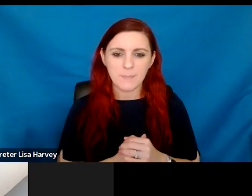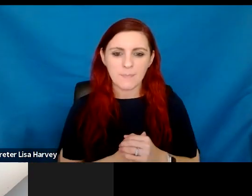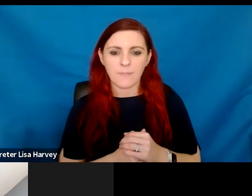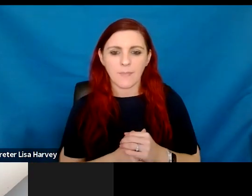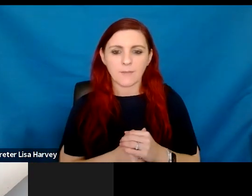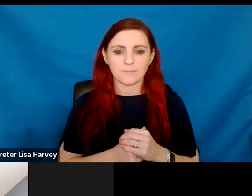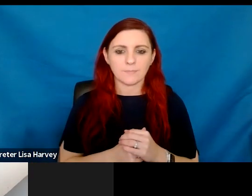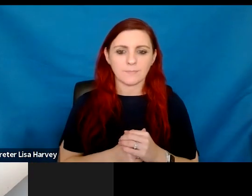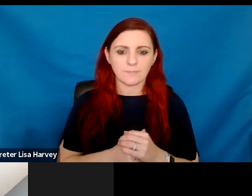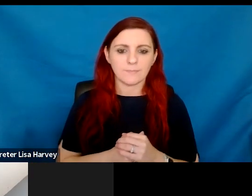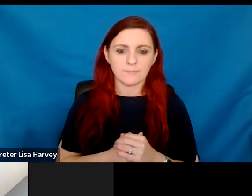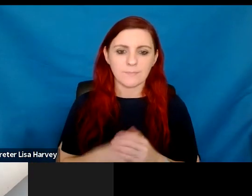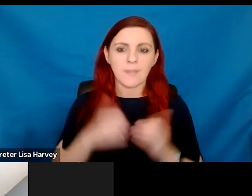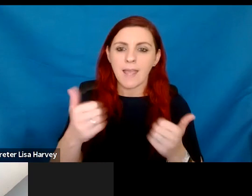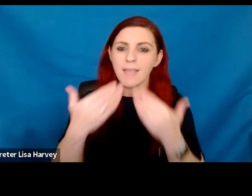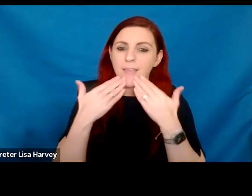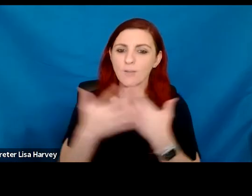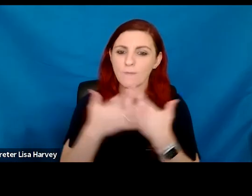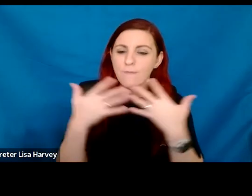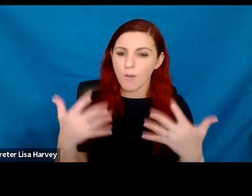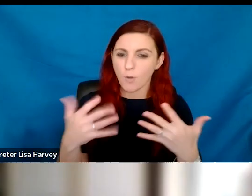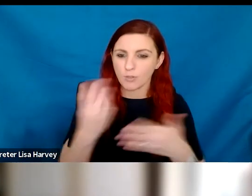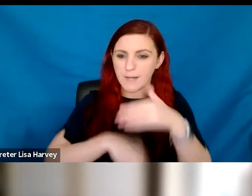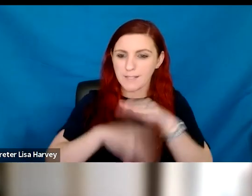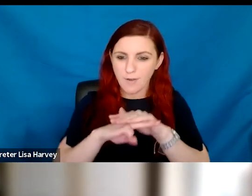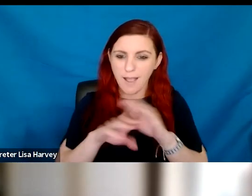Great, thank you very much, Minister. And